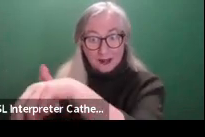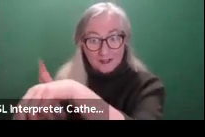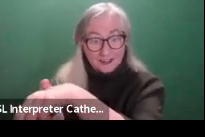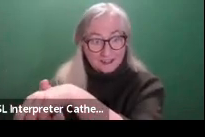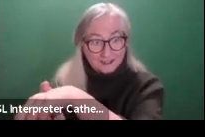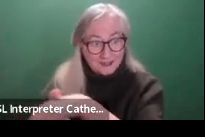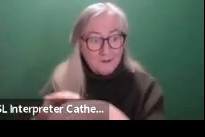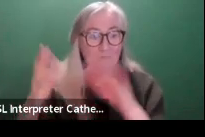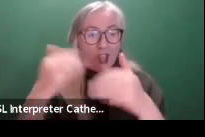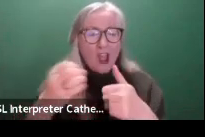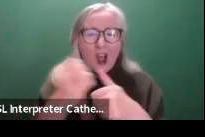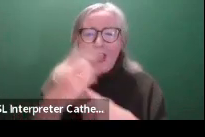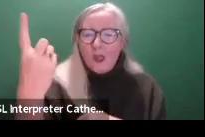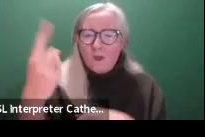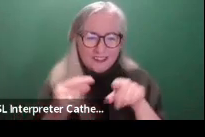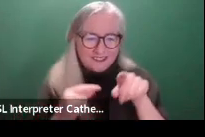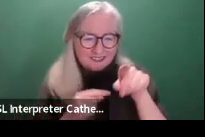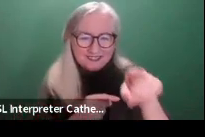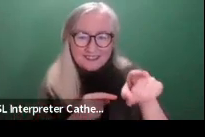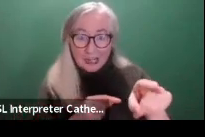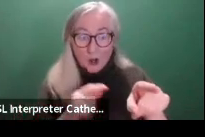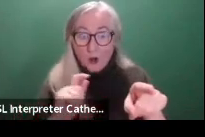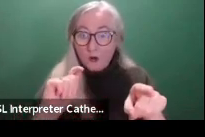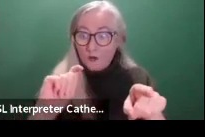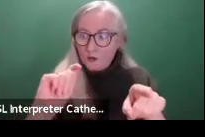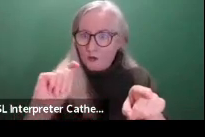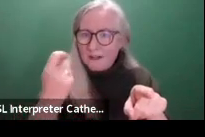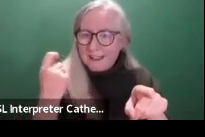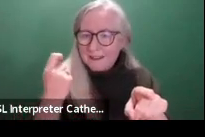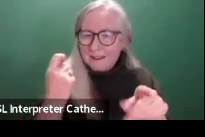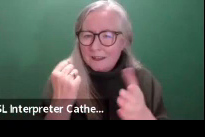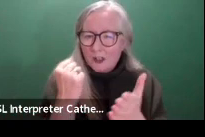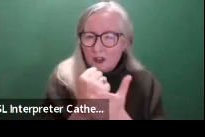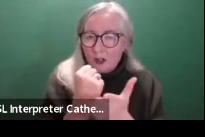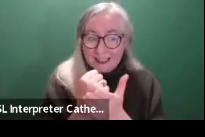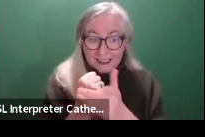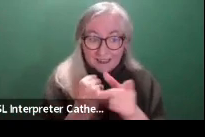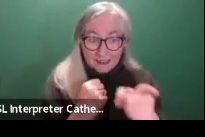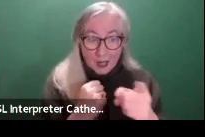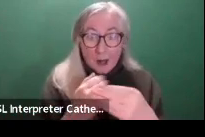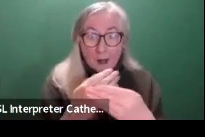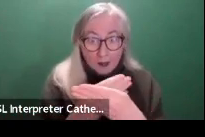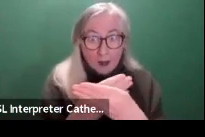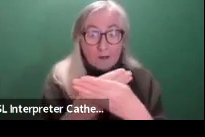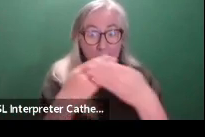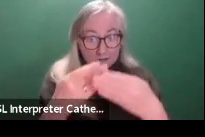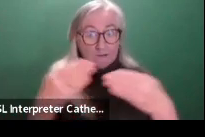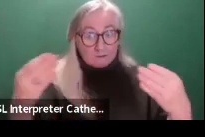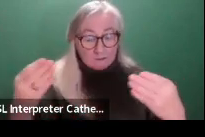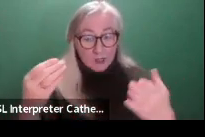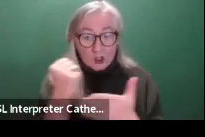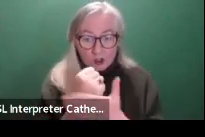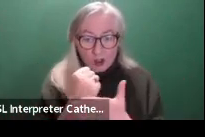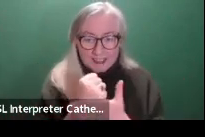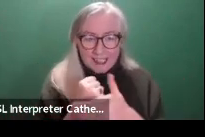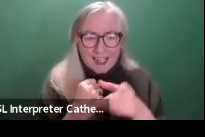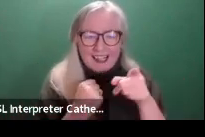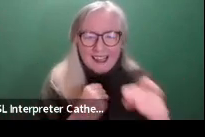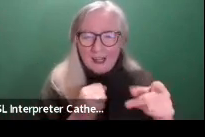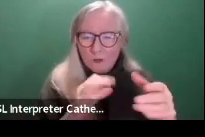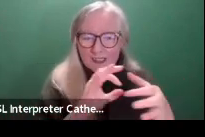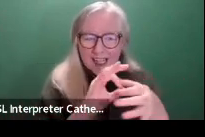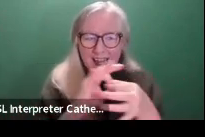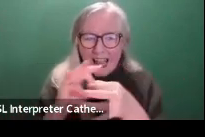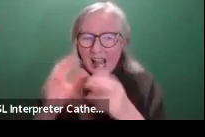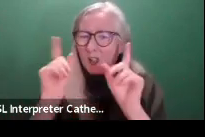And this is another one. And this was actually the most recent study that I'm aware of. This was one of the largest studies that was done. And this was actually in relation to, I don't know if